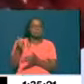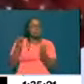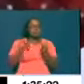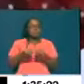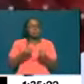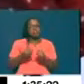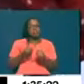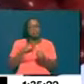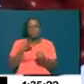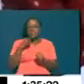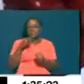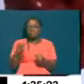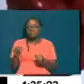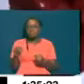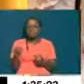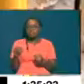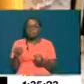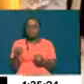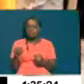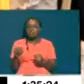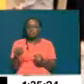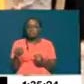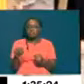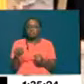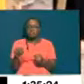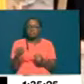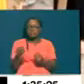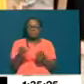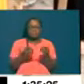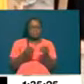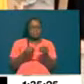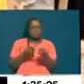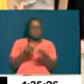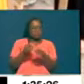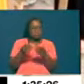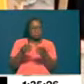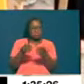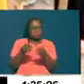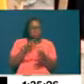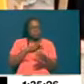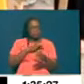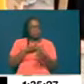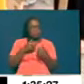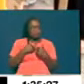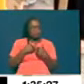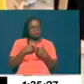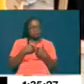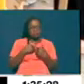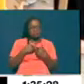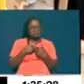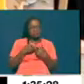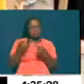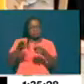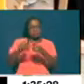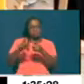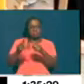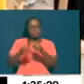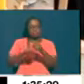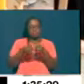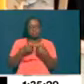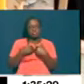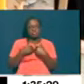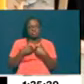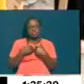yeye ilikuwa nirudishe pesa yangu na anipatie stall 6. Lakini wakati nilimaliza na